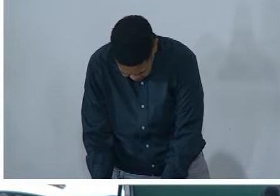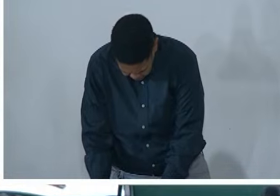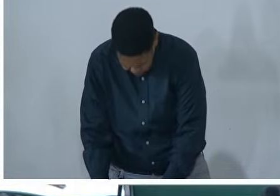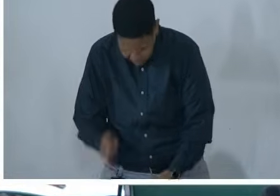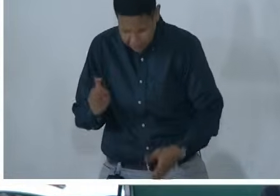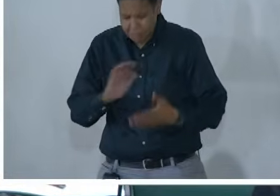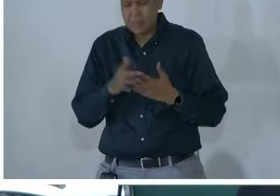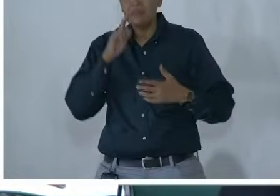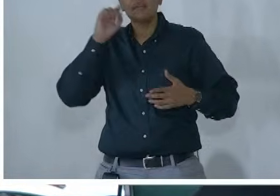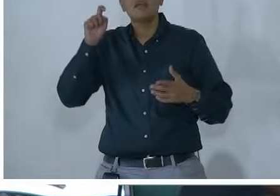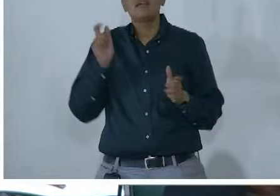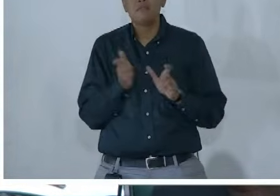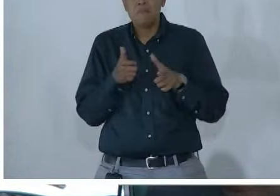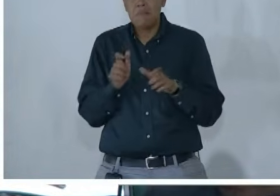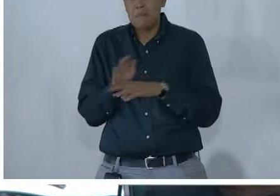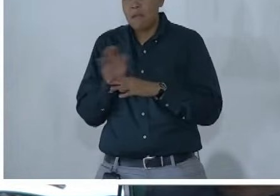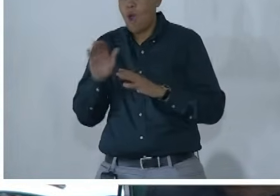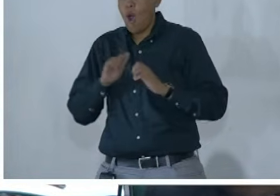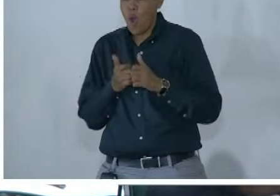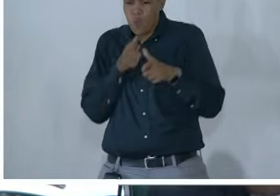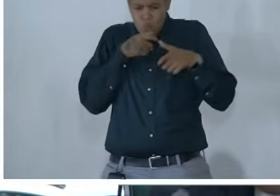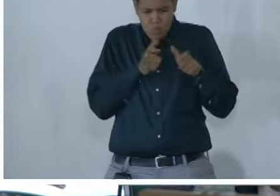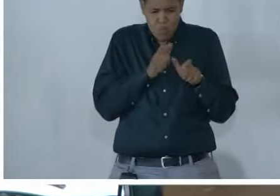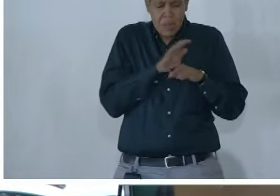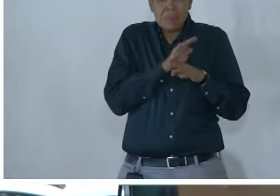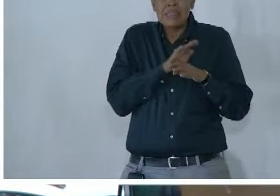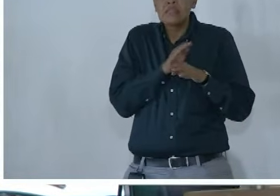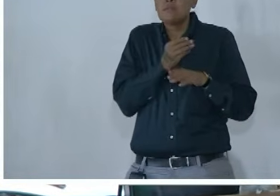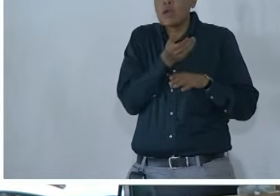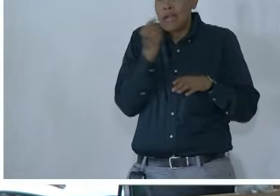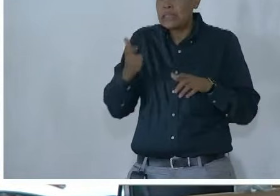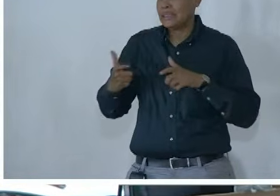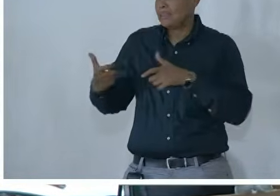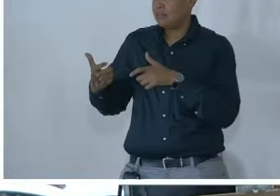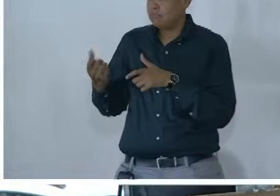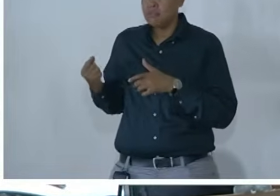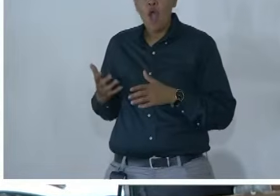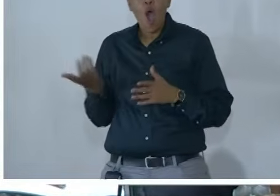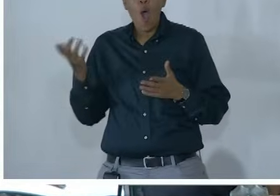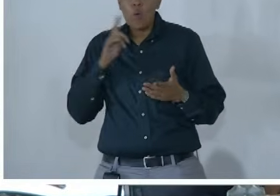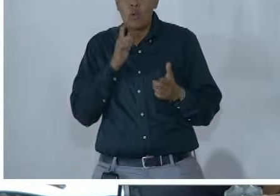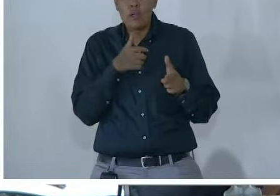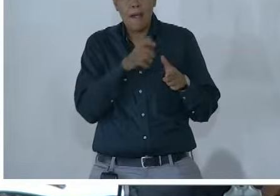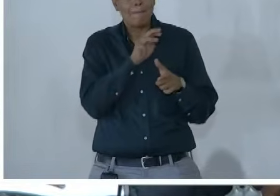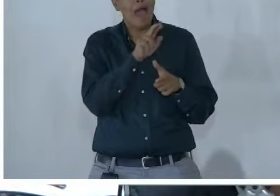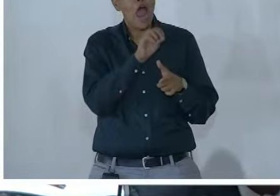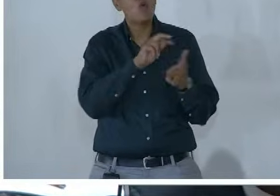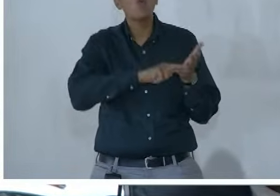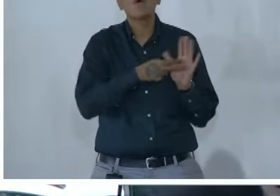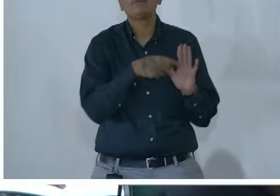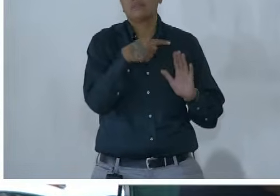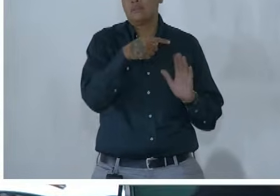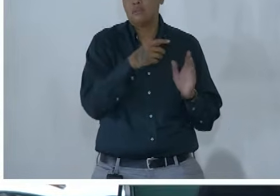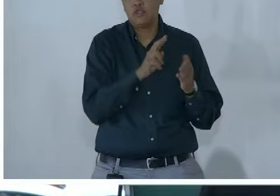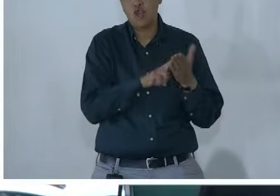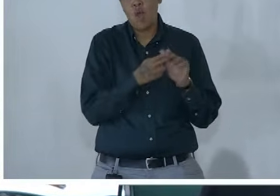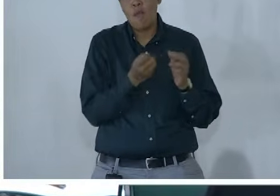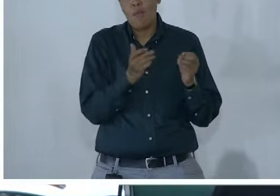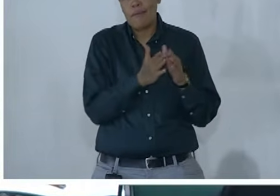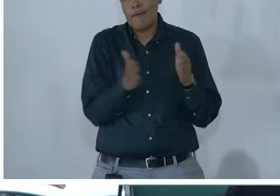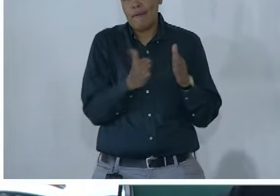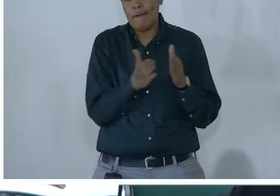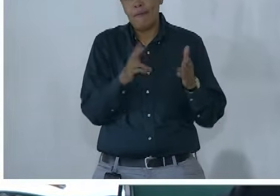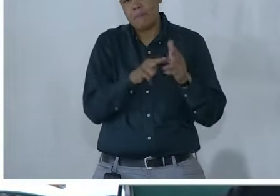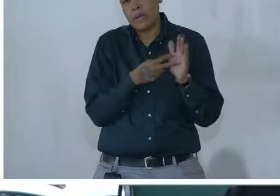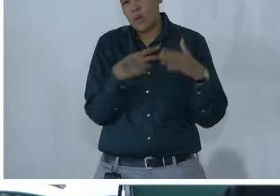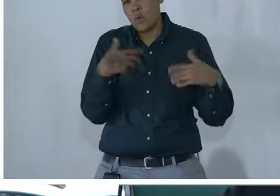would micro enterprises be categorized for this purpose? The other question I have relates to